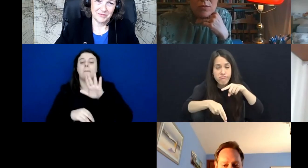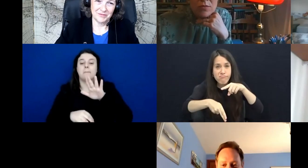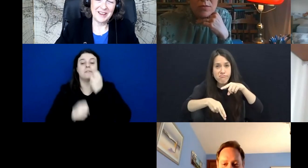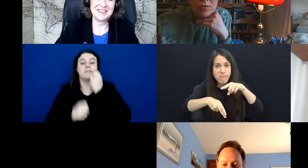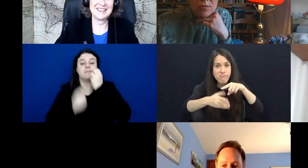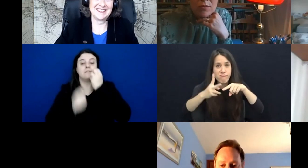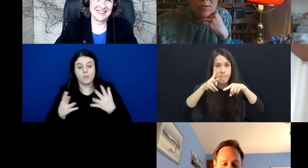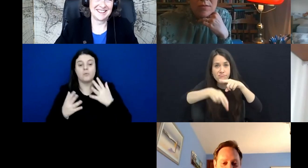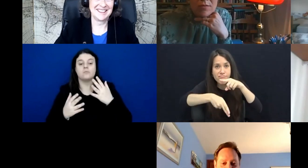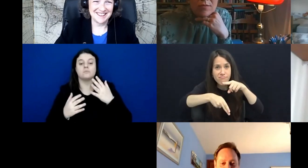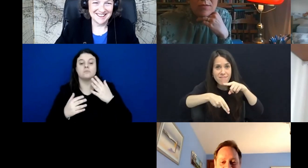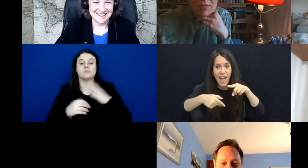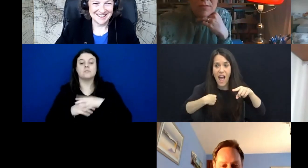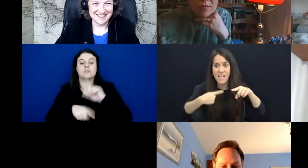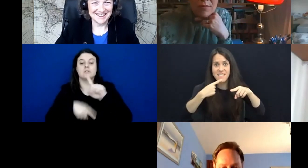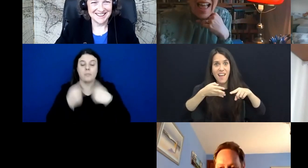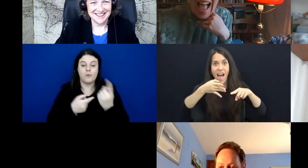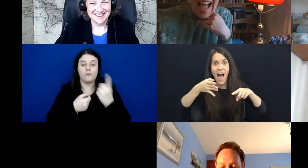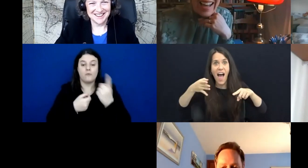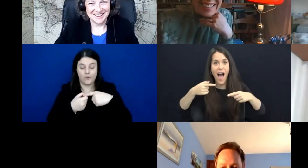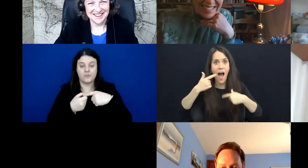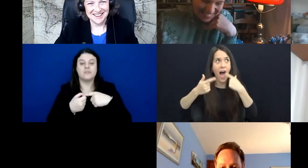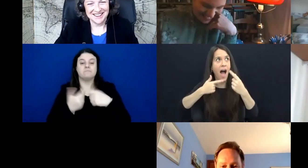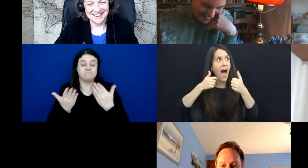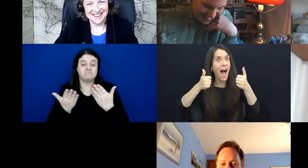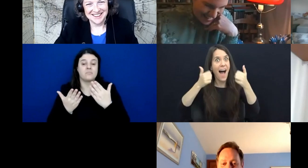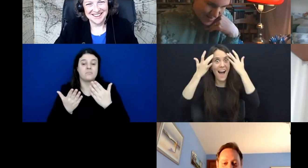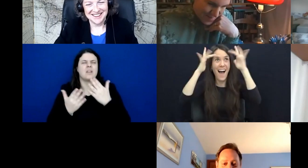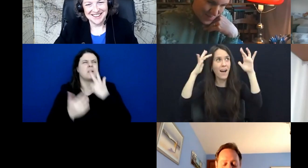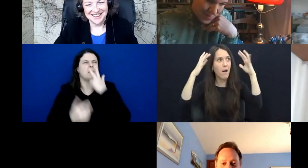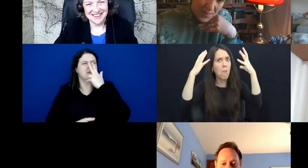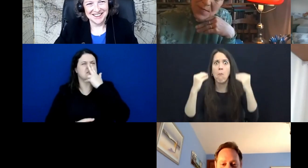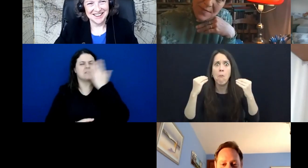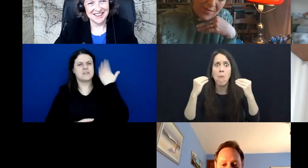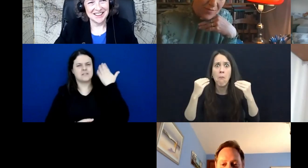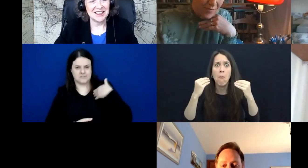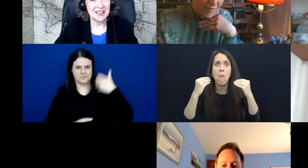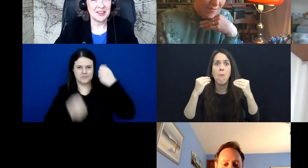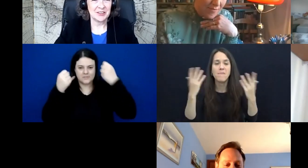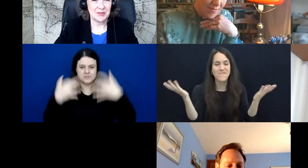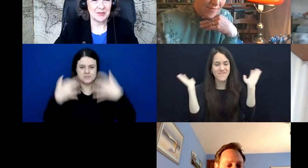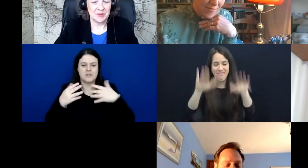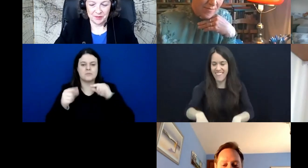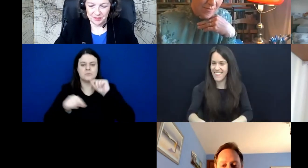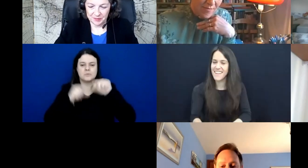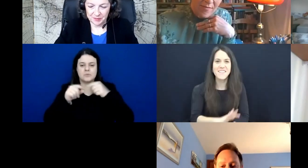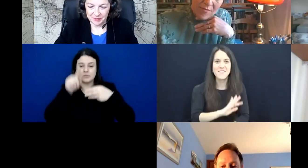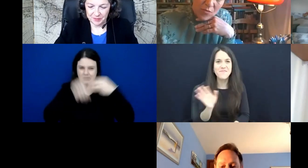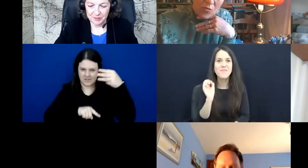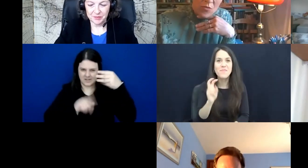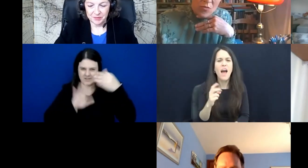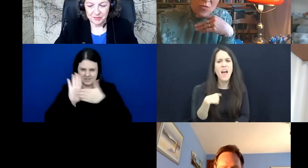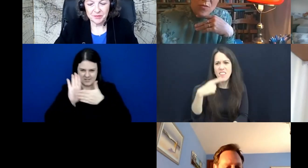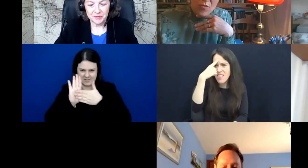saying after I was cut off, I must say. I think I was talking really just about the three cases for